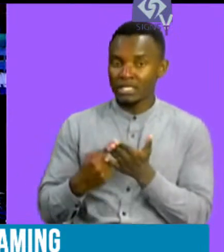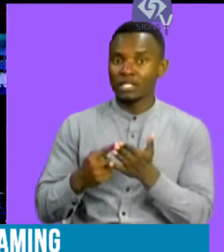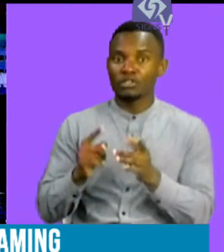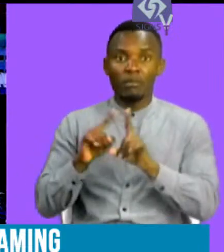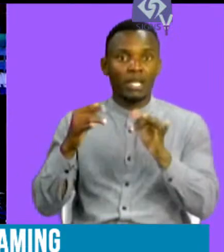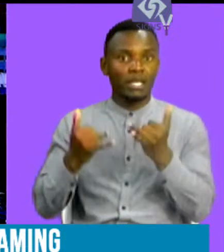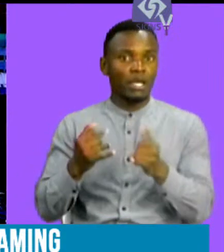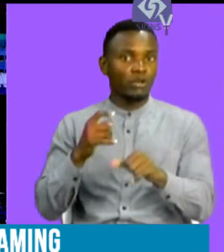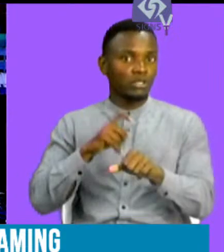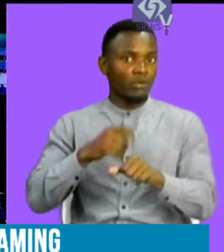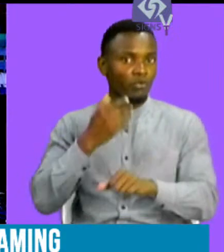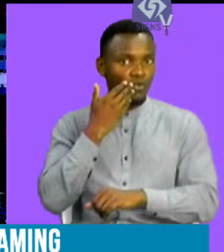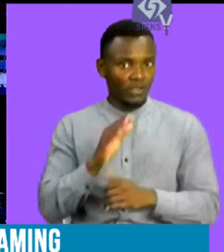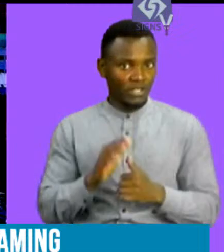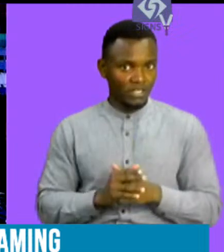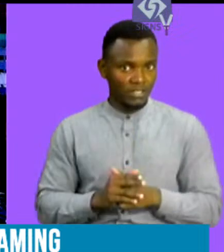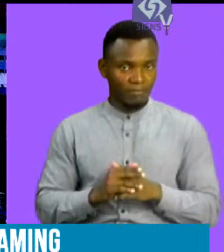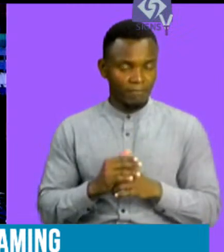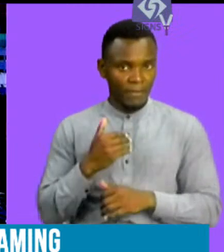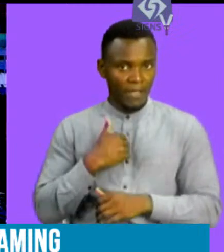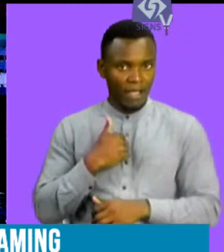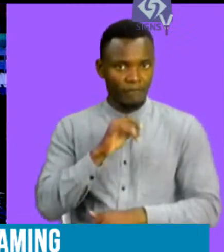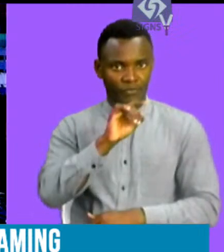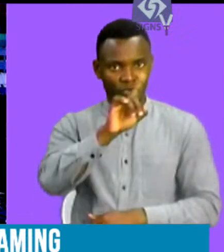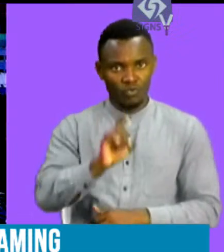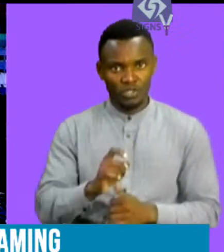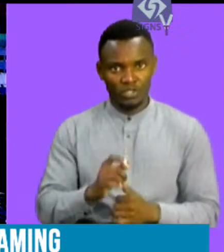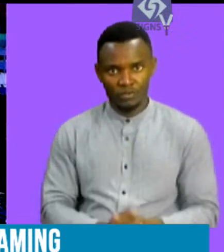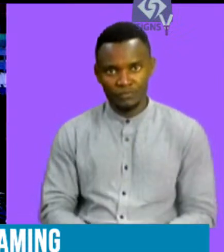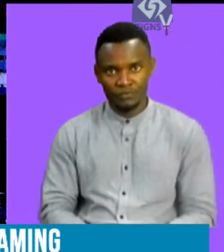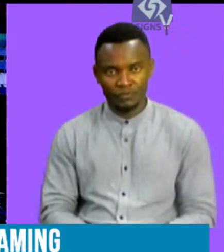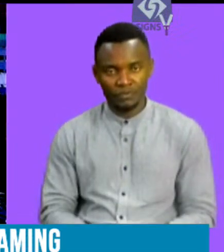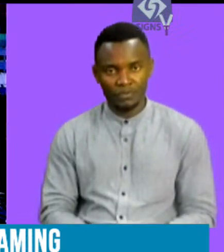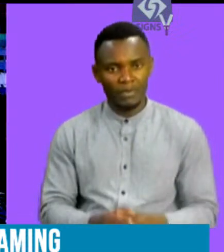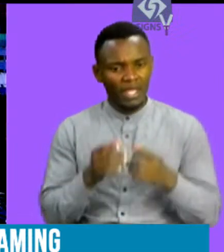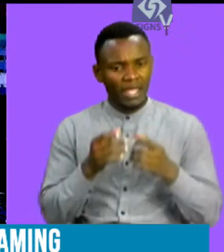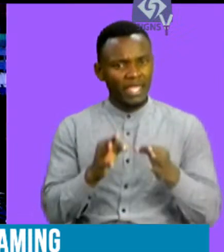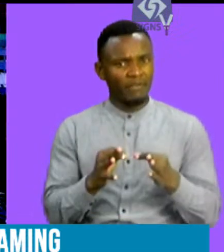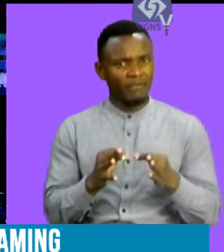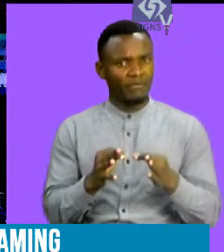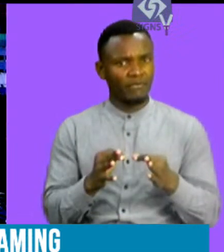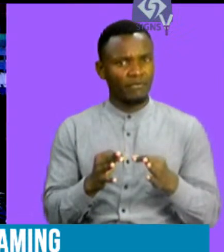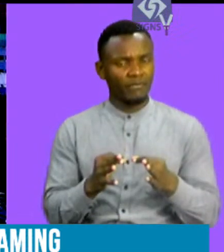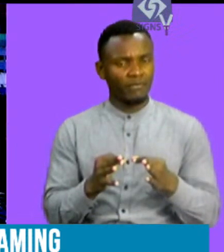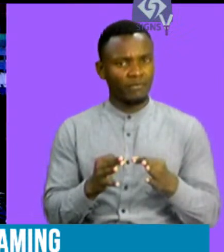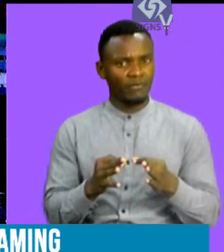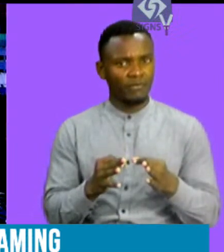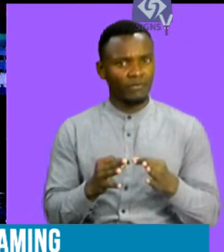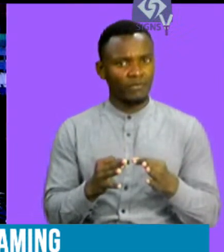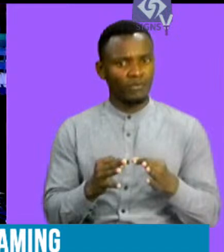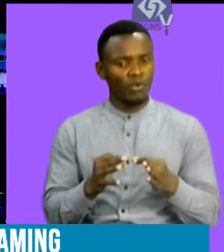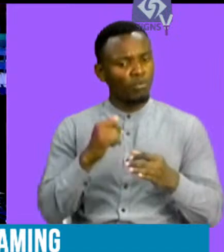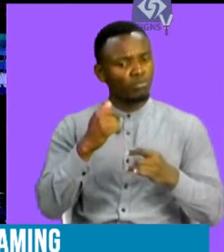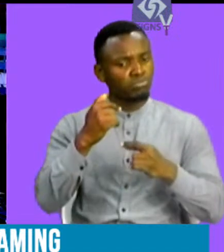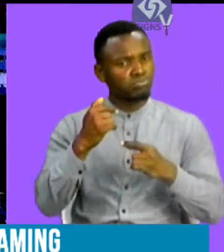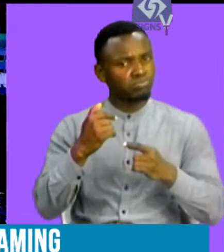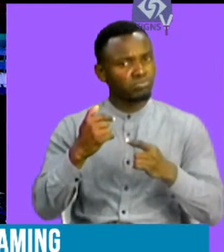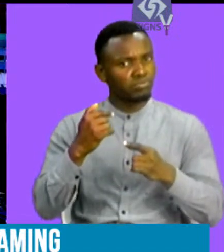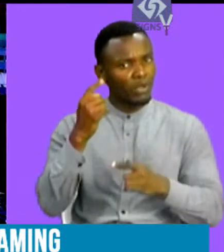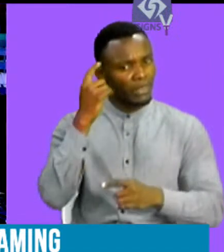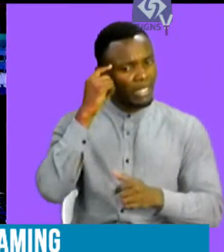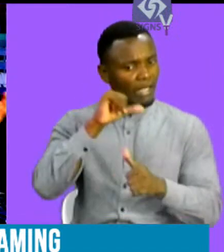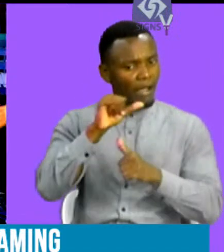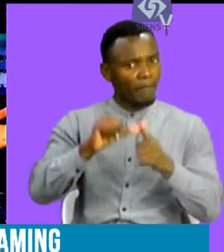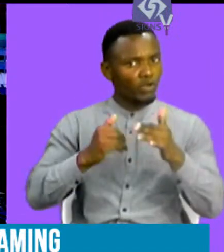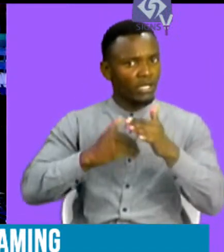end of the conversation, I would like to pose a question. If we fast forward to December 3rd, 2024, which are some